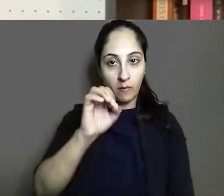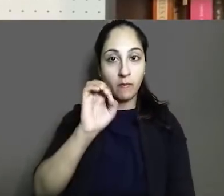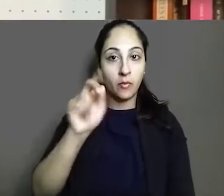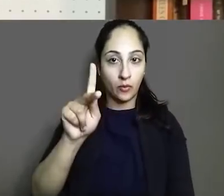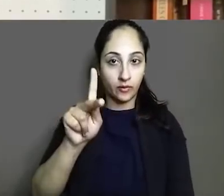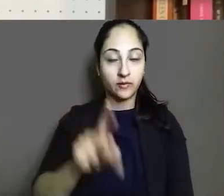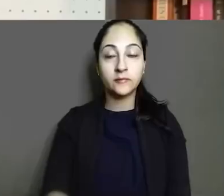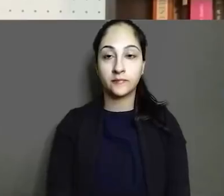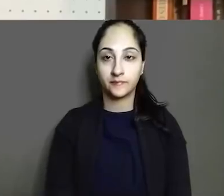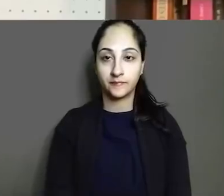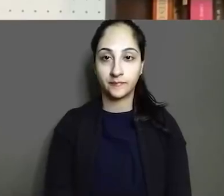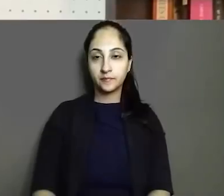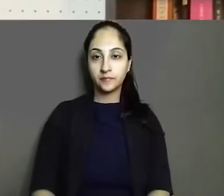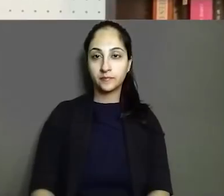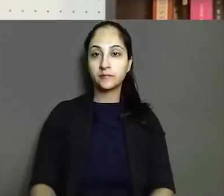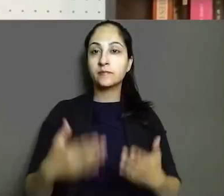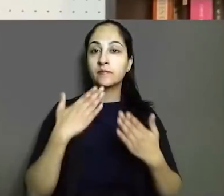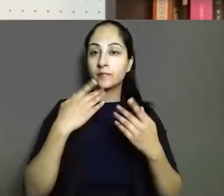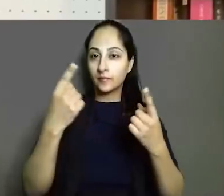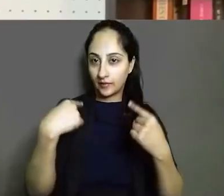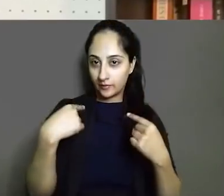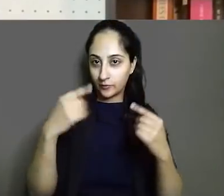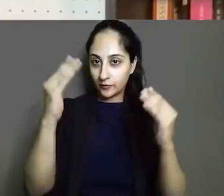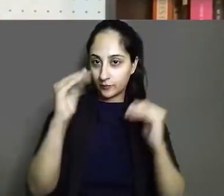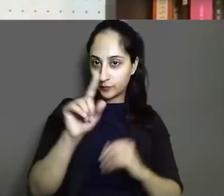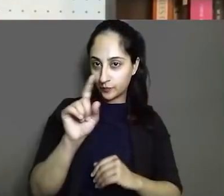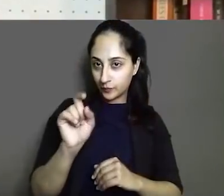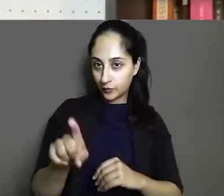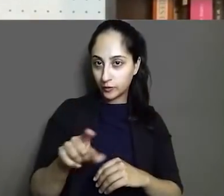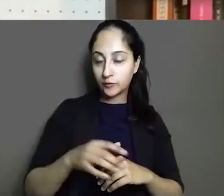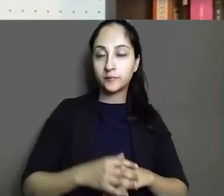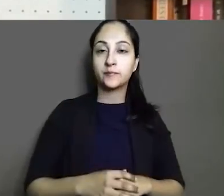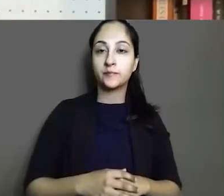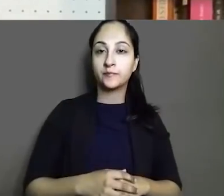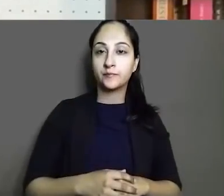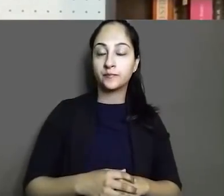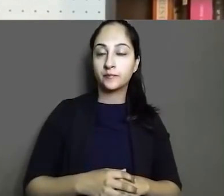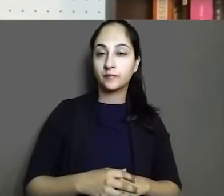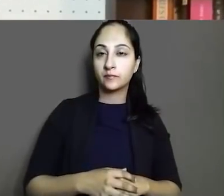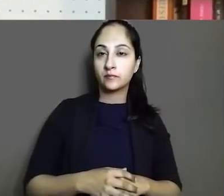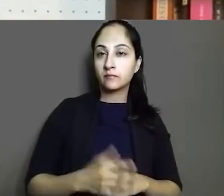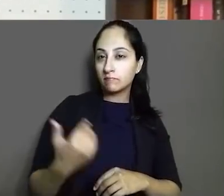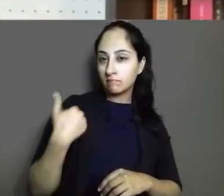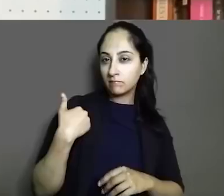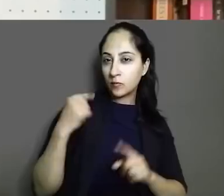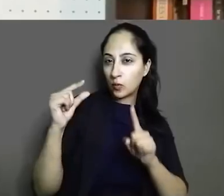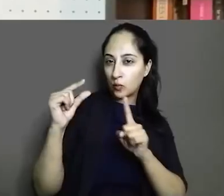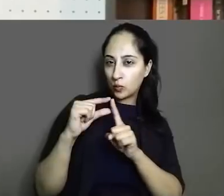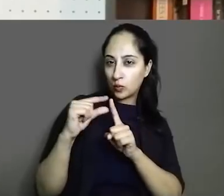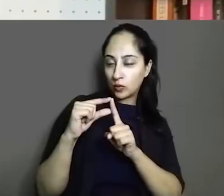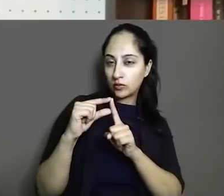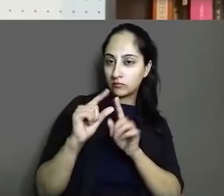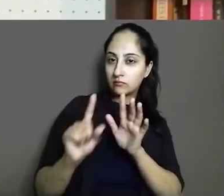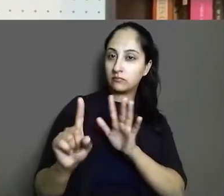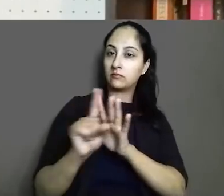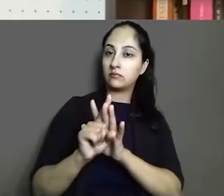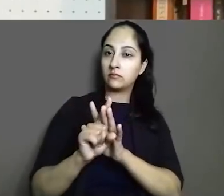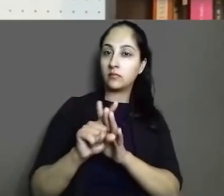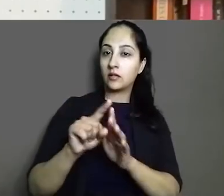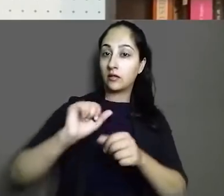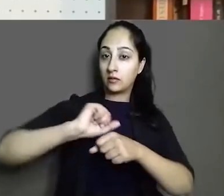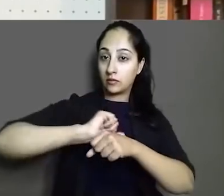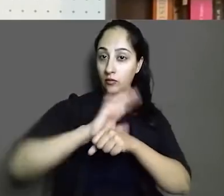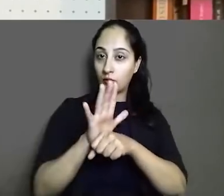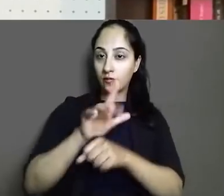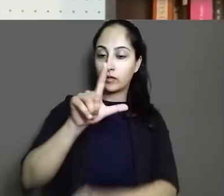previously, the thought was that, okay, coronaviruses are mostly, they cause an acute illness, and